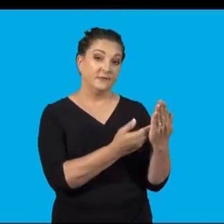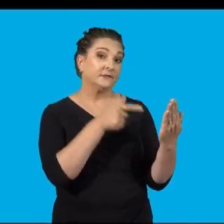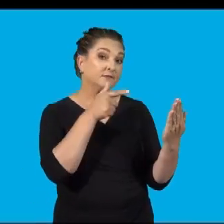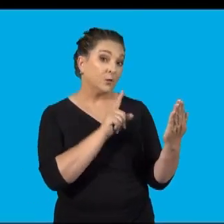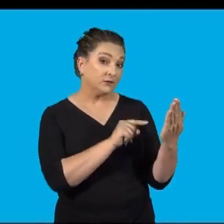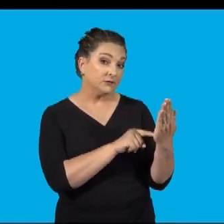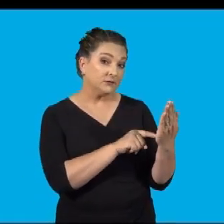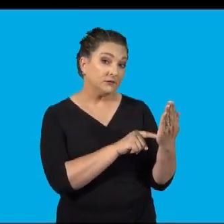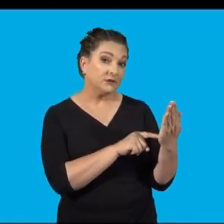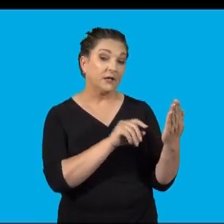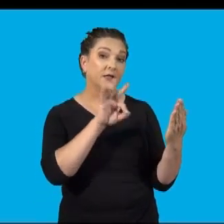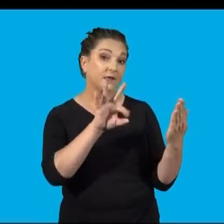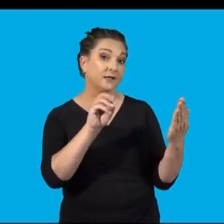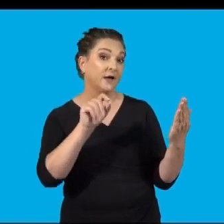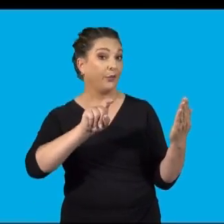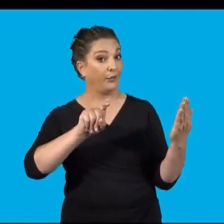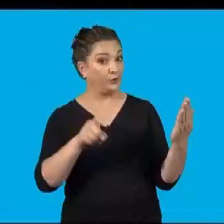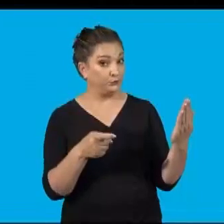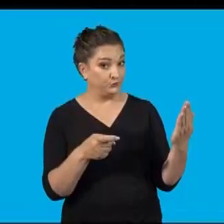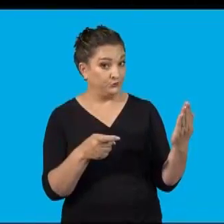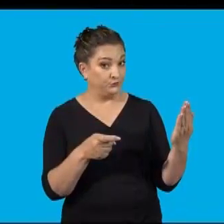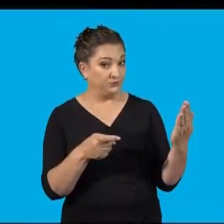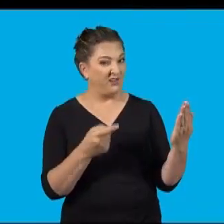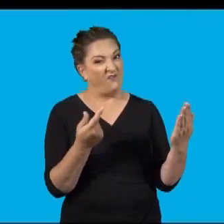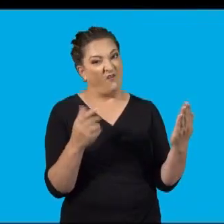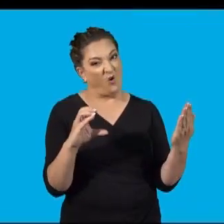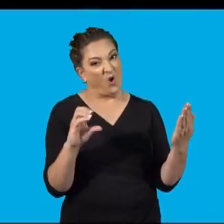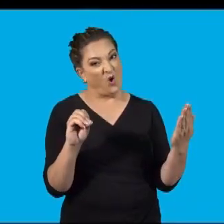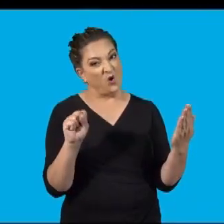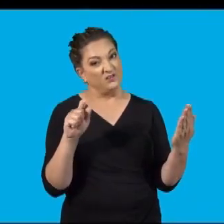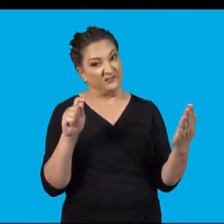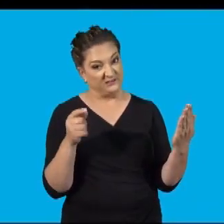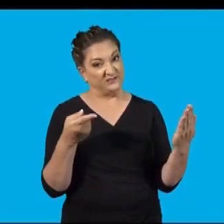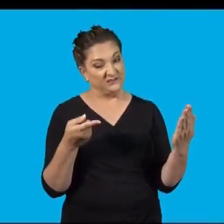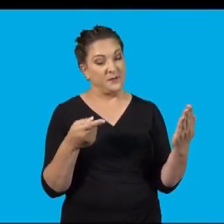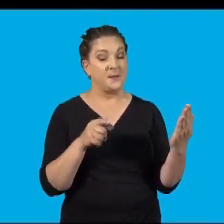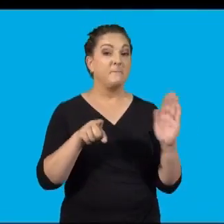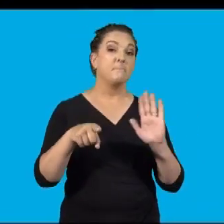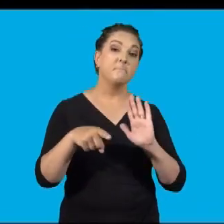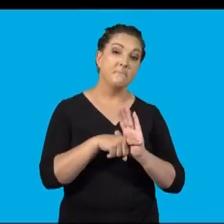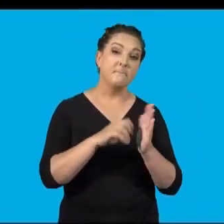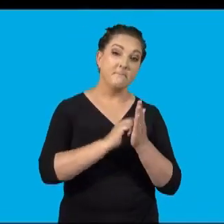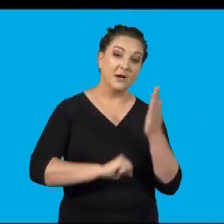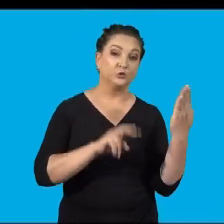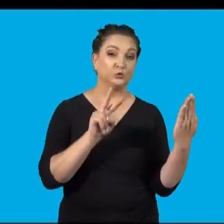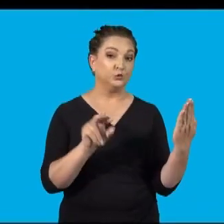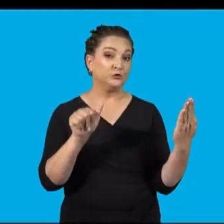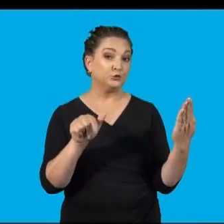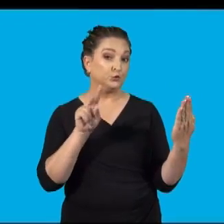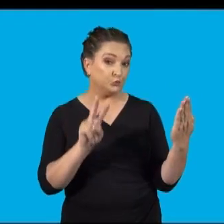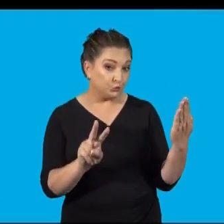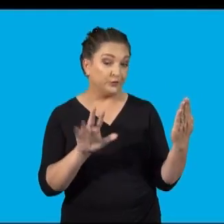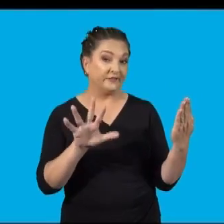going to come here. So we're going to say the 300,000, which is the cost, minus